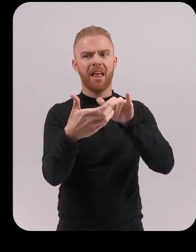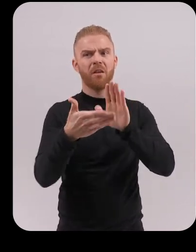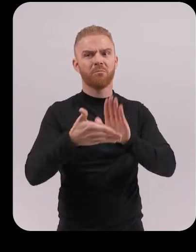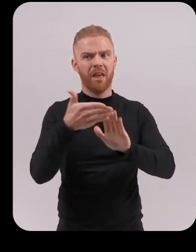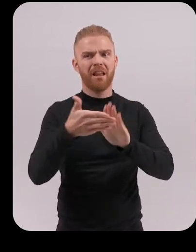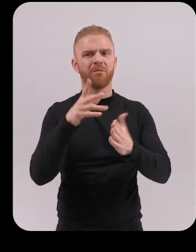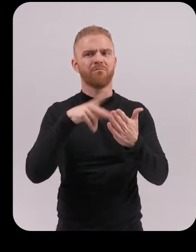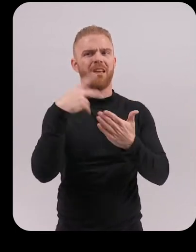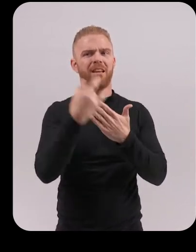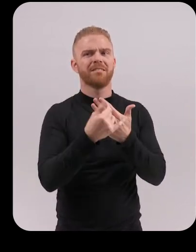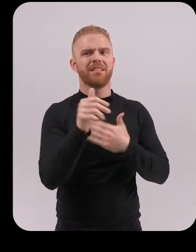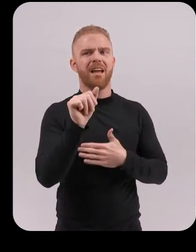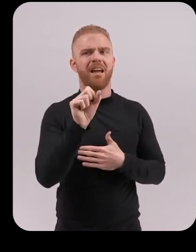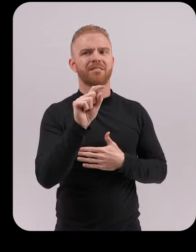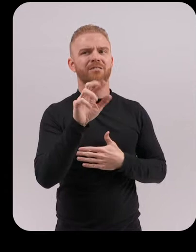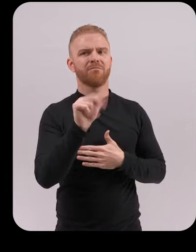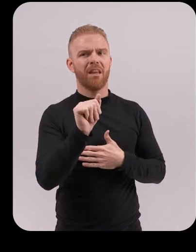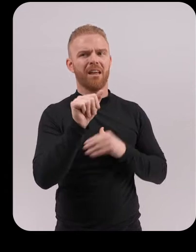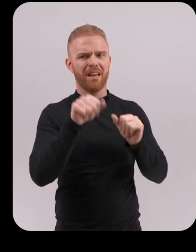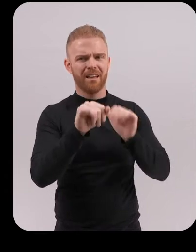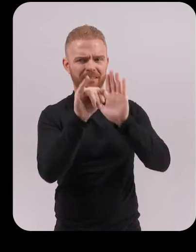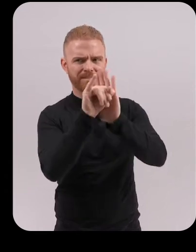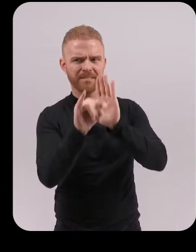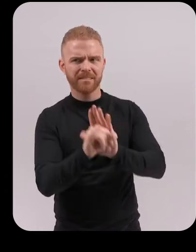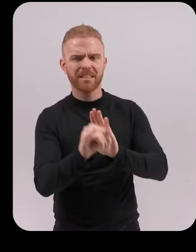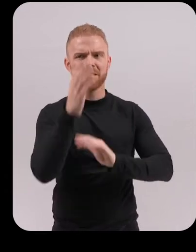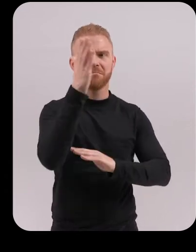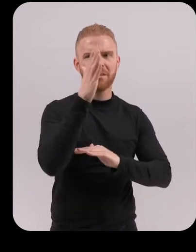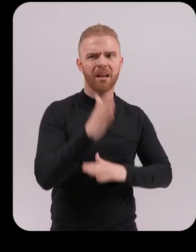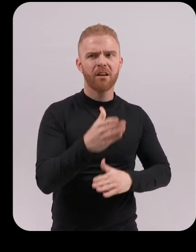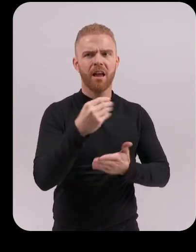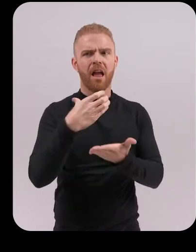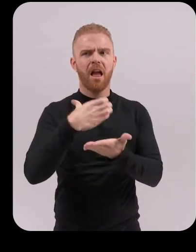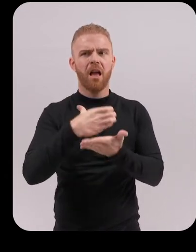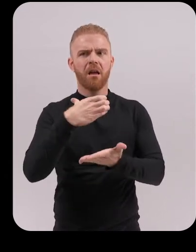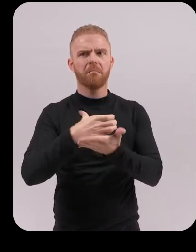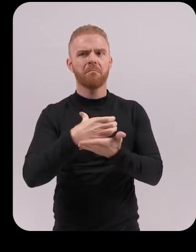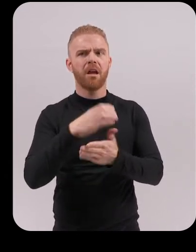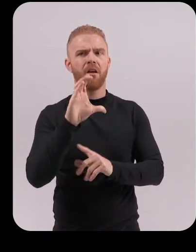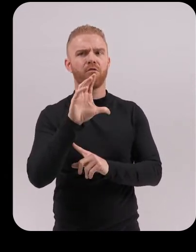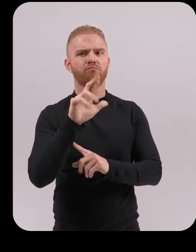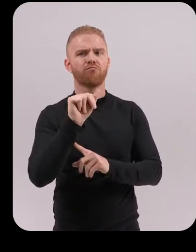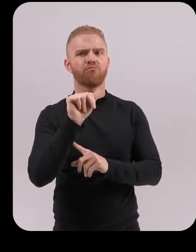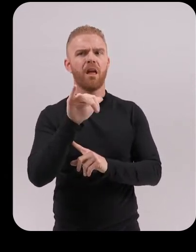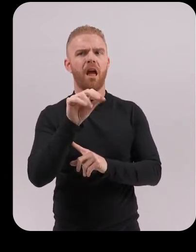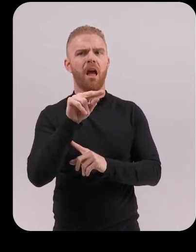a speaker and a cup of crayons. And what is it doing now?